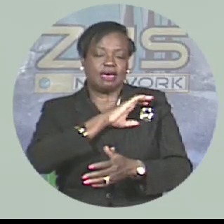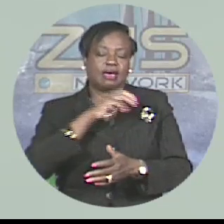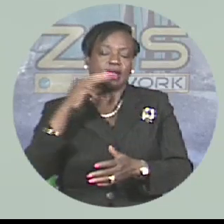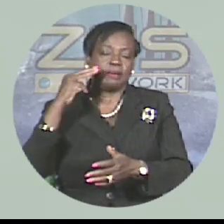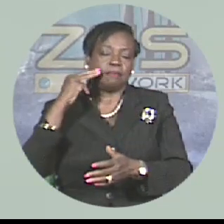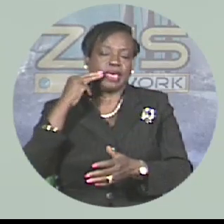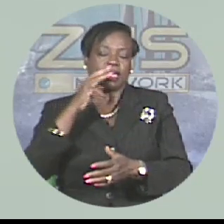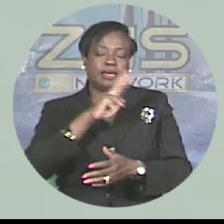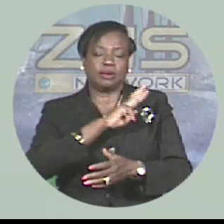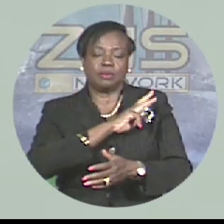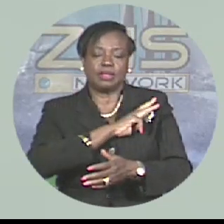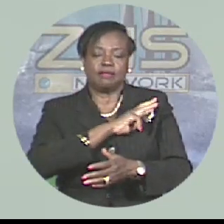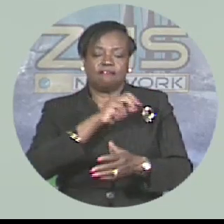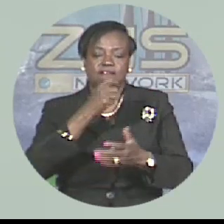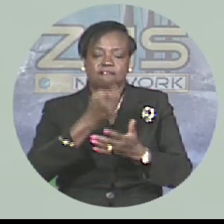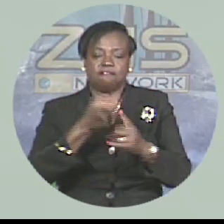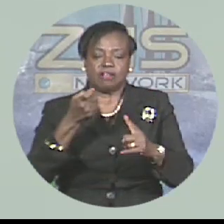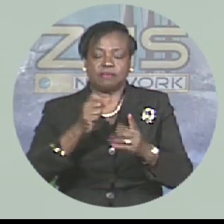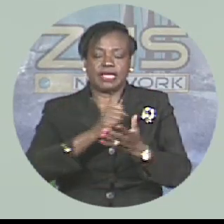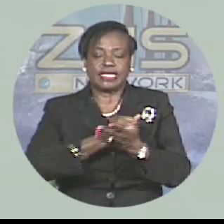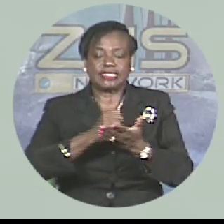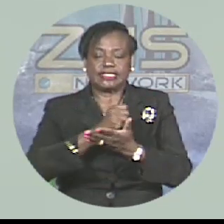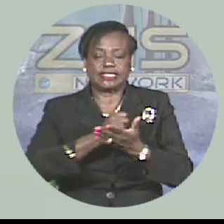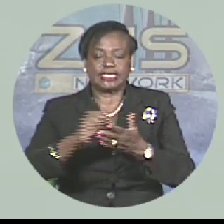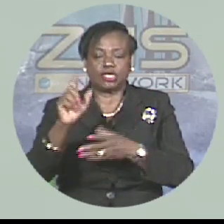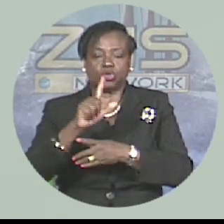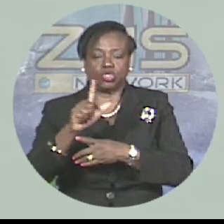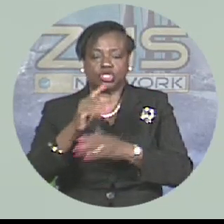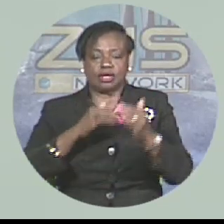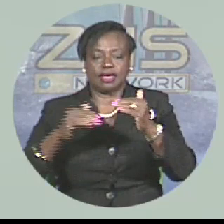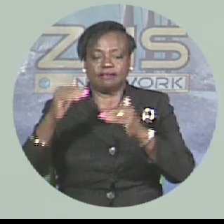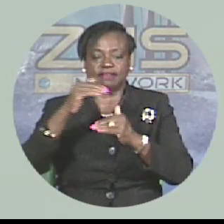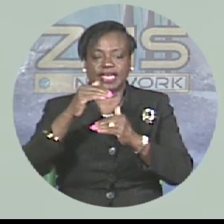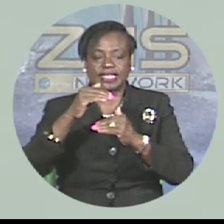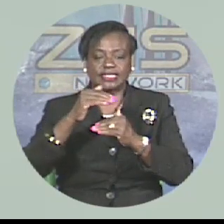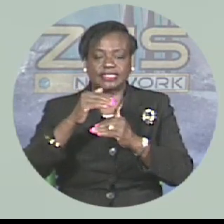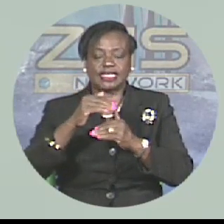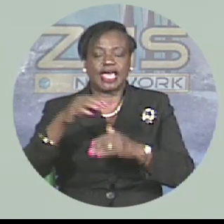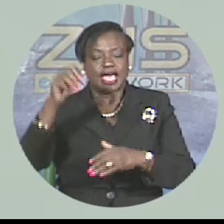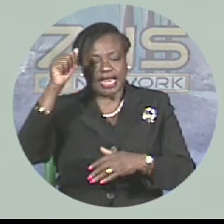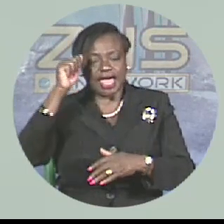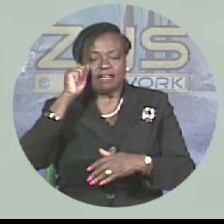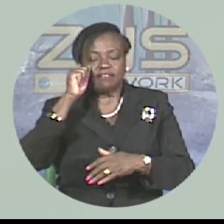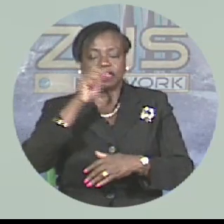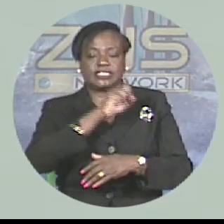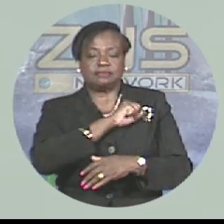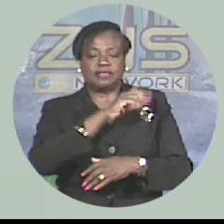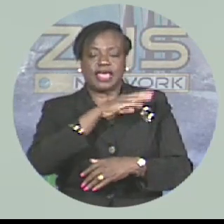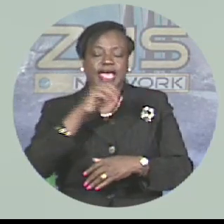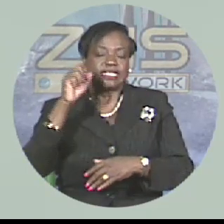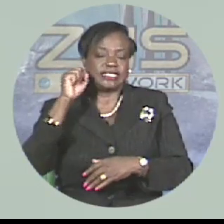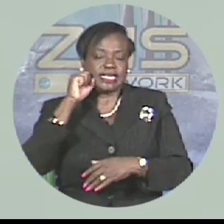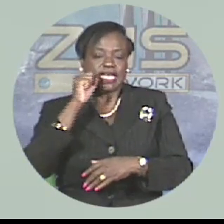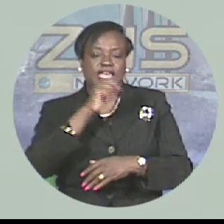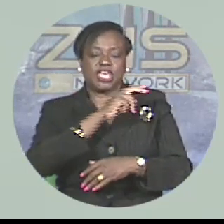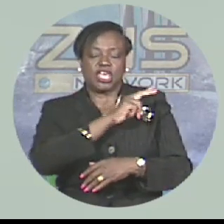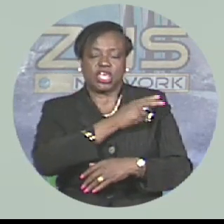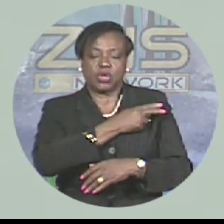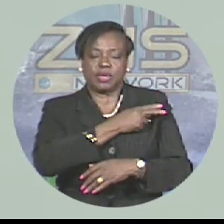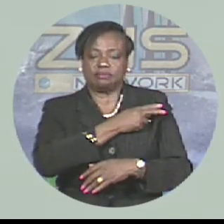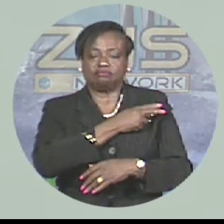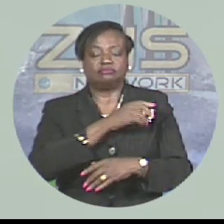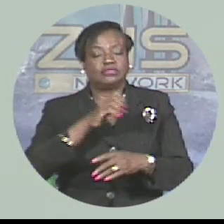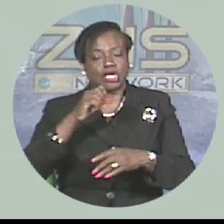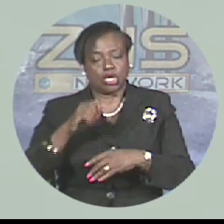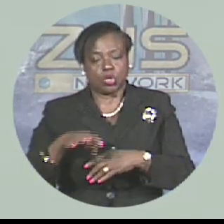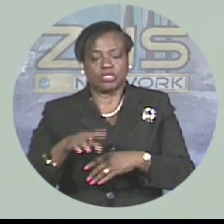William from St. Lucia, they also advanced 6-1 in love. Africa Smith and Sinead Hewitt from Barbados, not as fortunate, losing